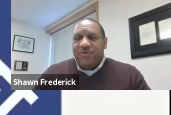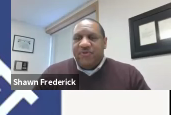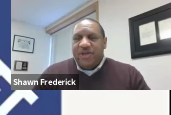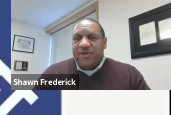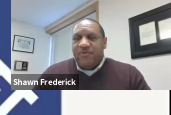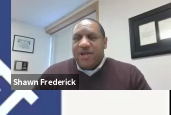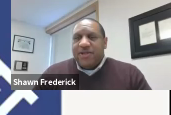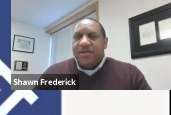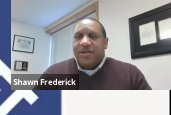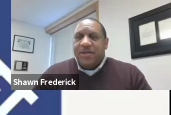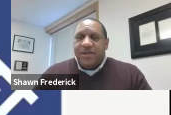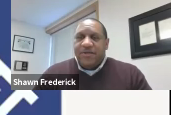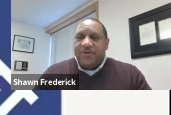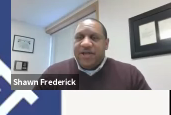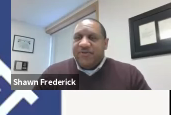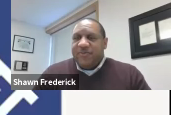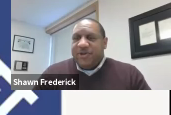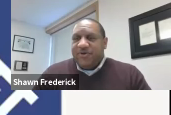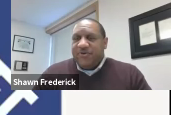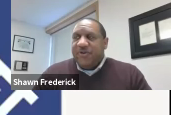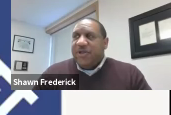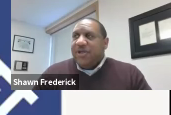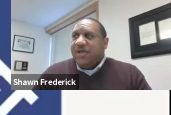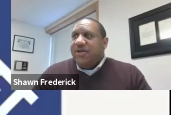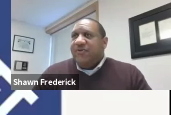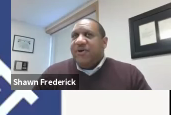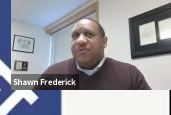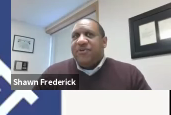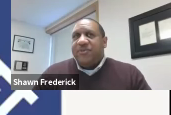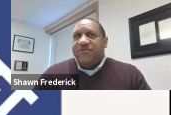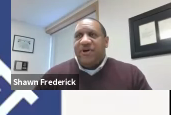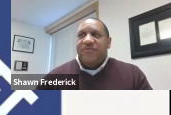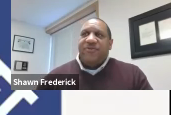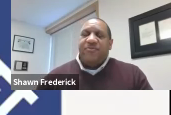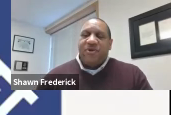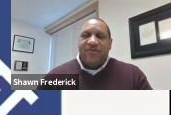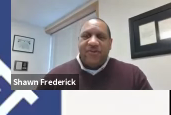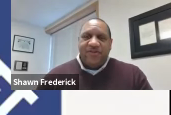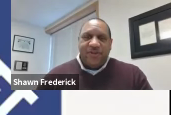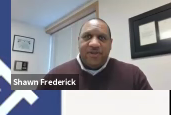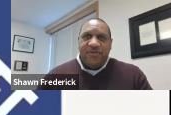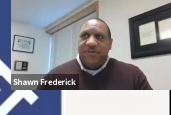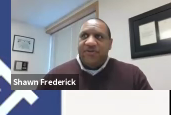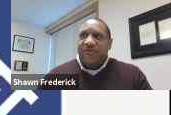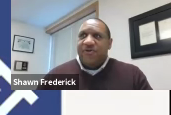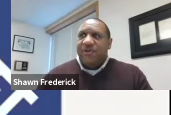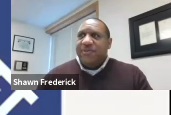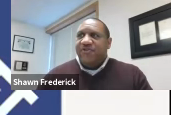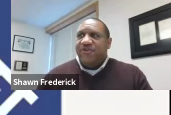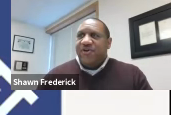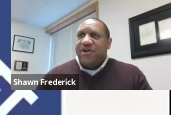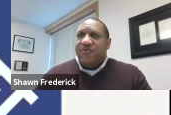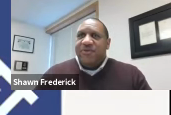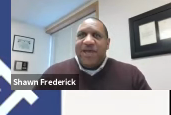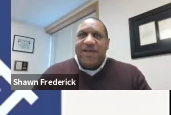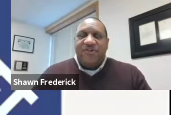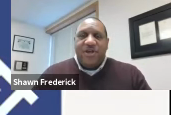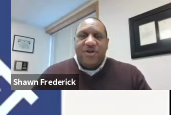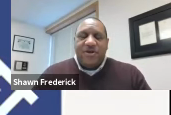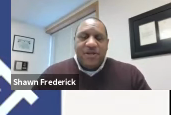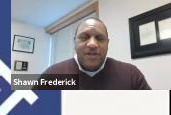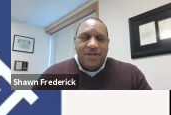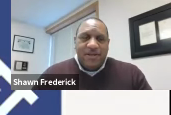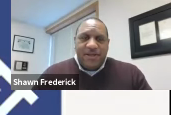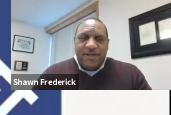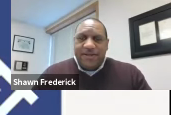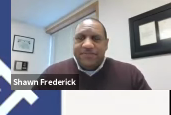Council Members Dunn and Wright, to Dr. Spitters, to everyone that's been involved in this process. It has certainly been a journey over the past